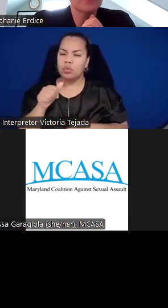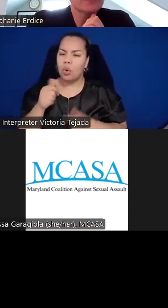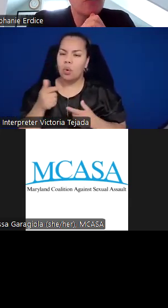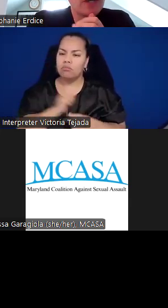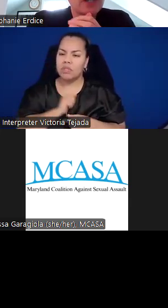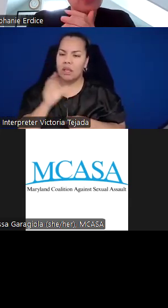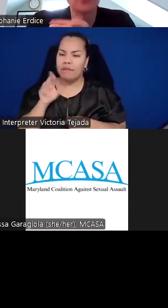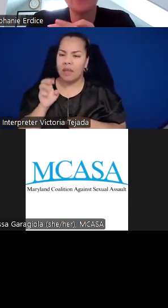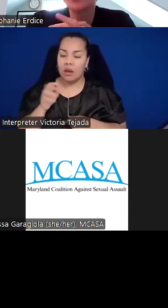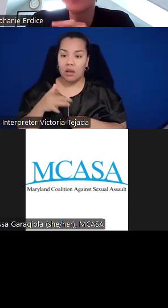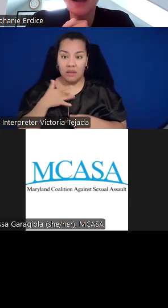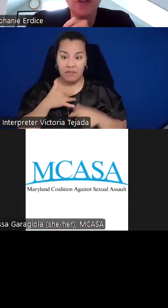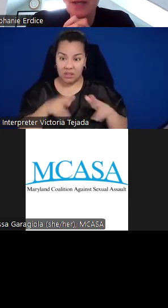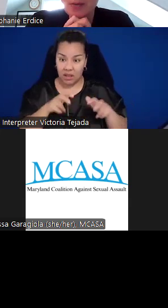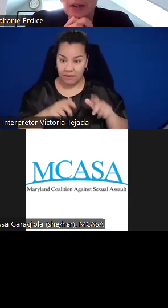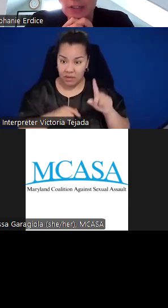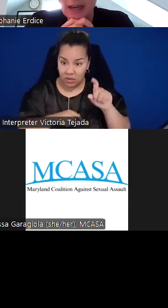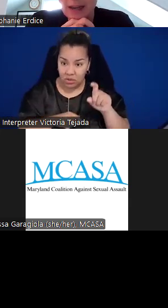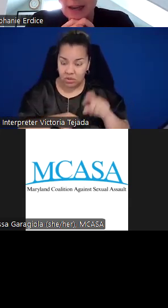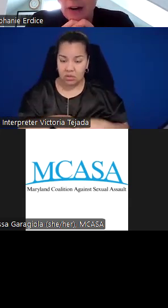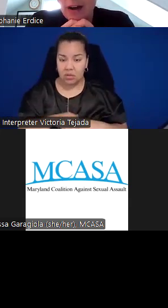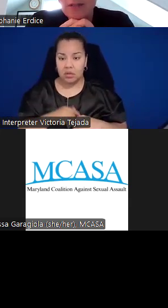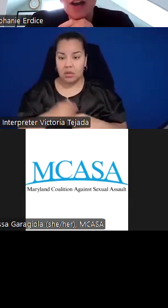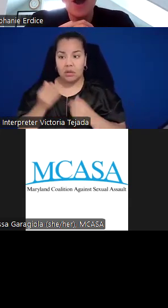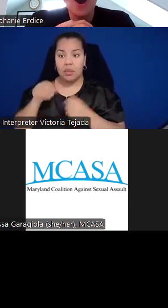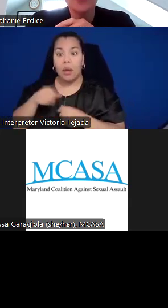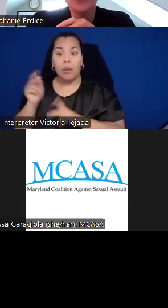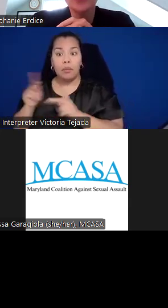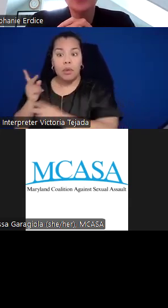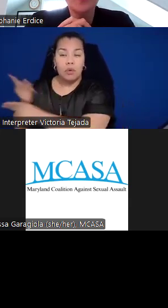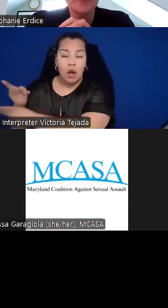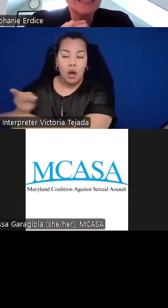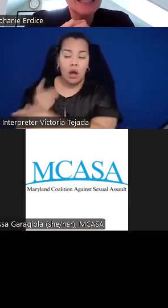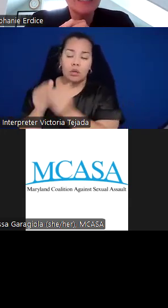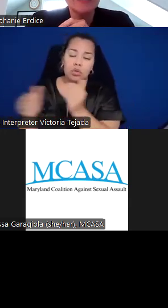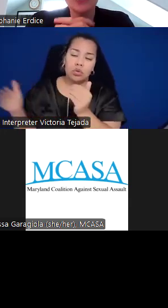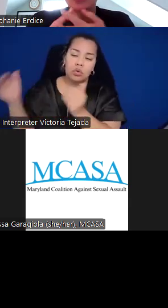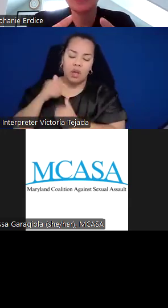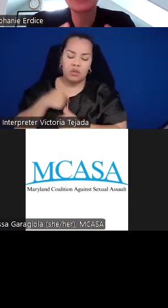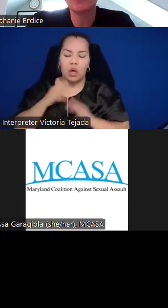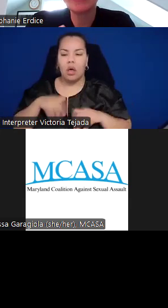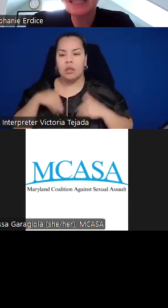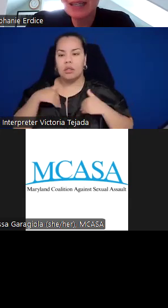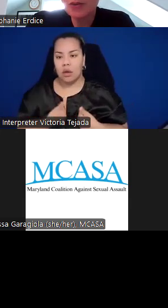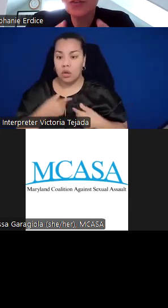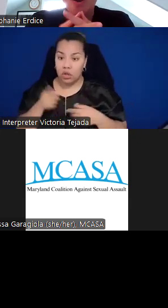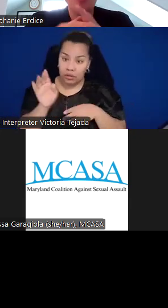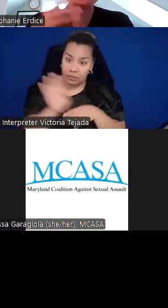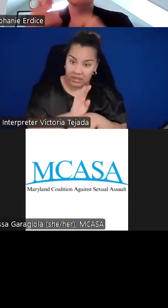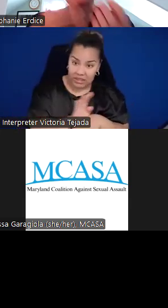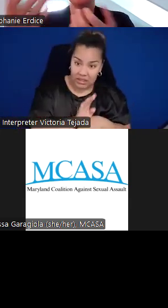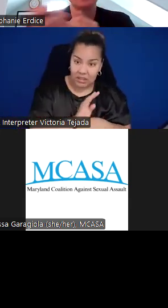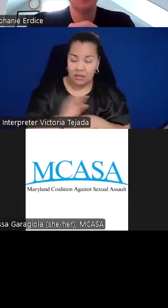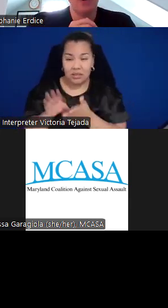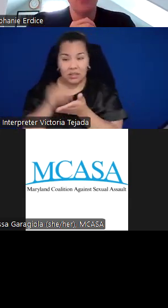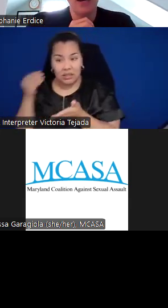Does it feel selfish or you have too many other people that you're taking care of? Are you just too busy? Is it too expensive? Or